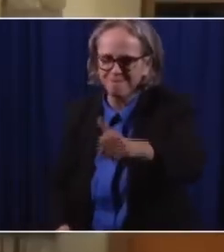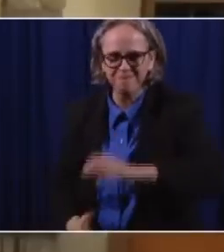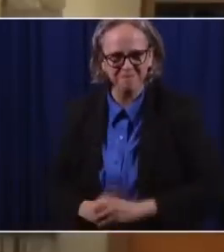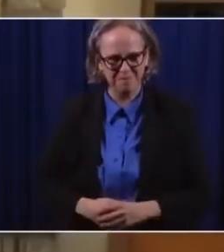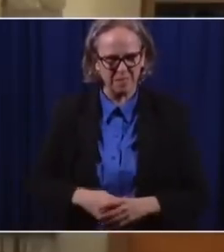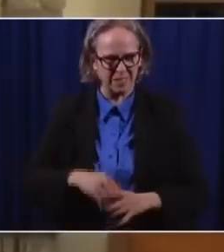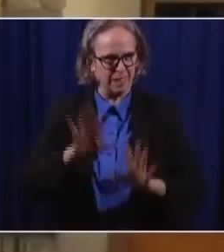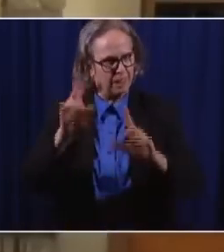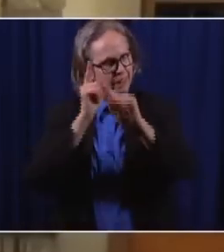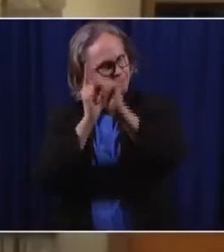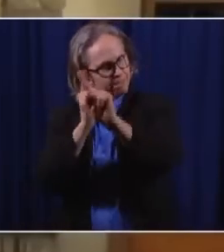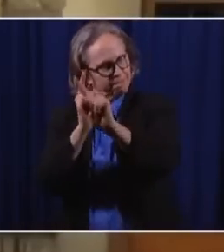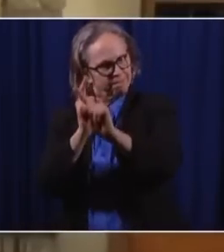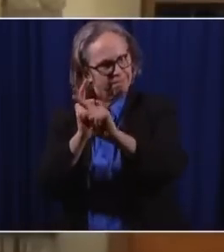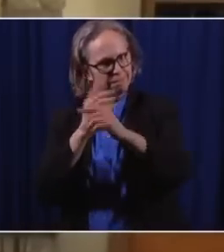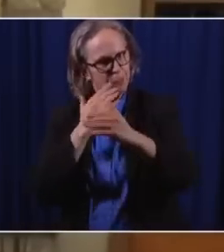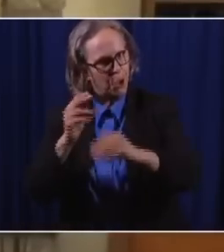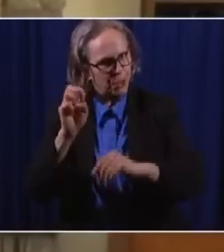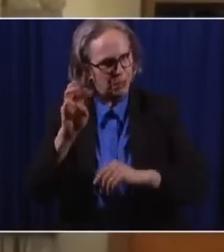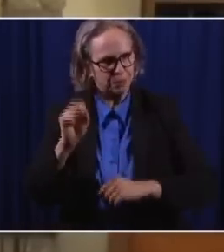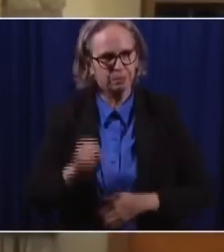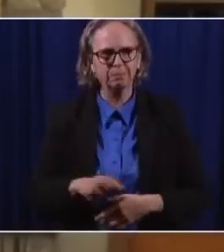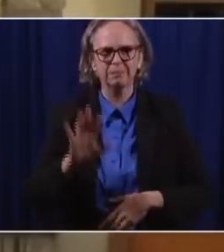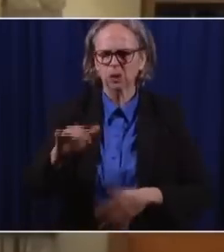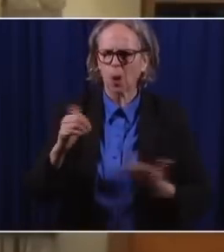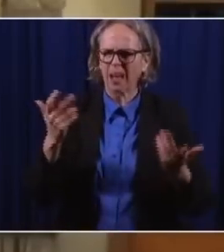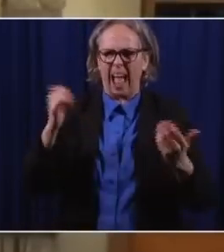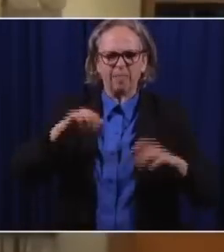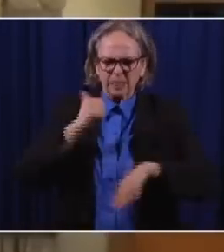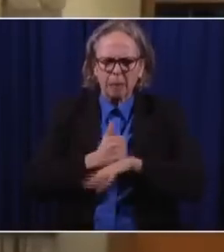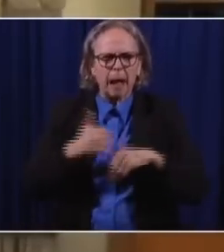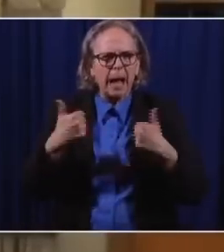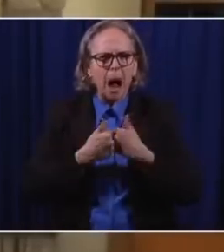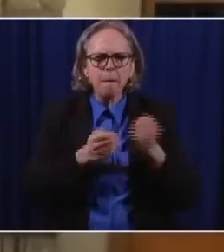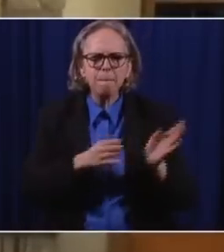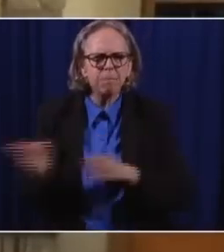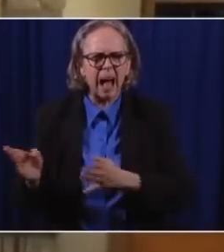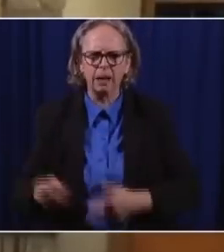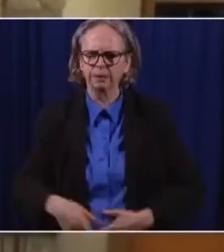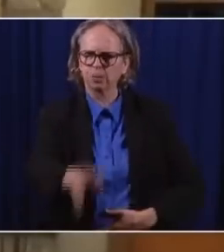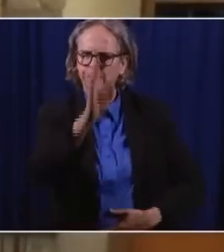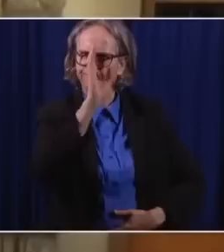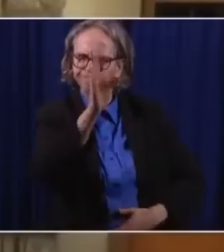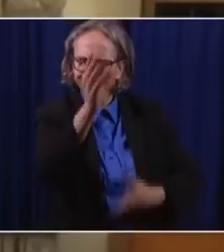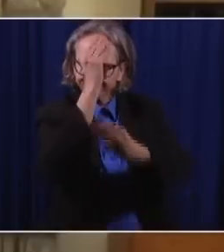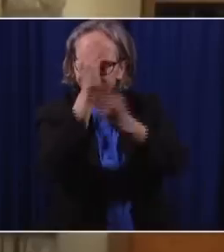Our game plan is straightforward and remains straightforward.